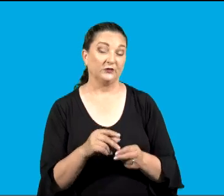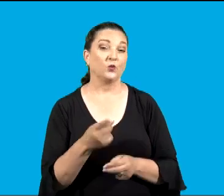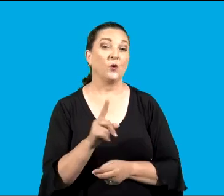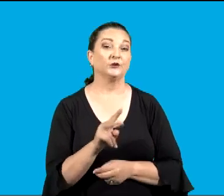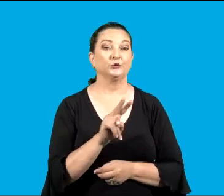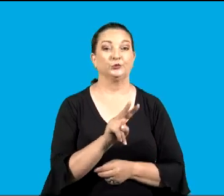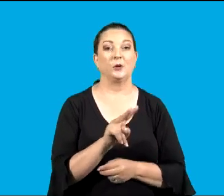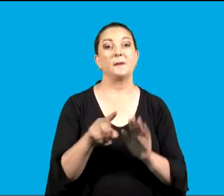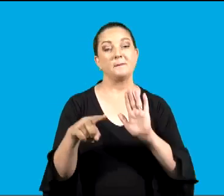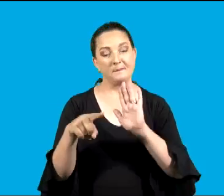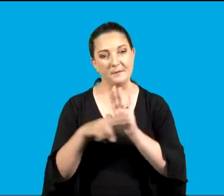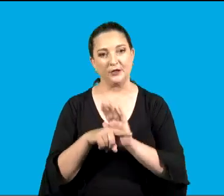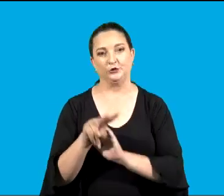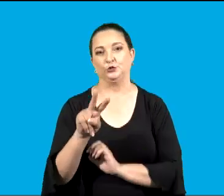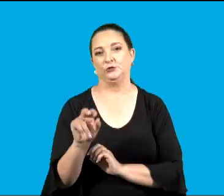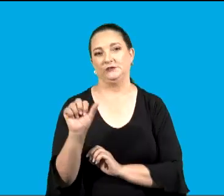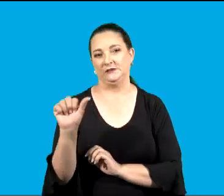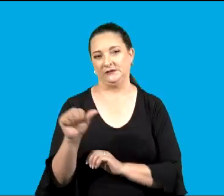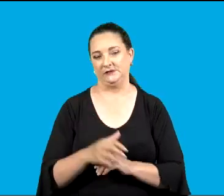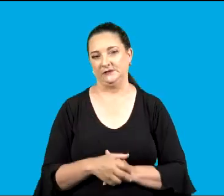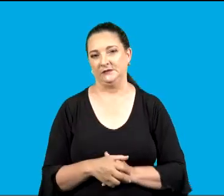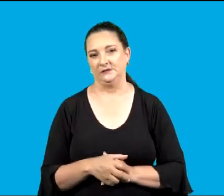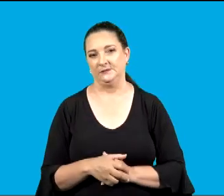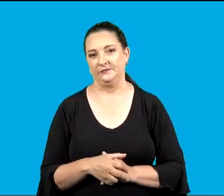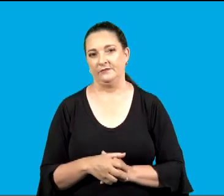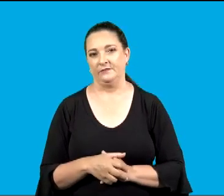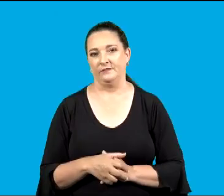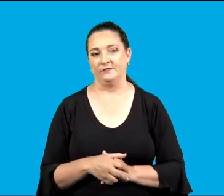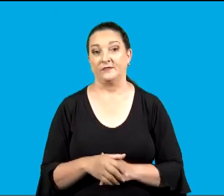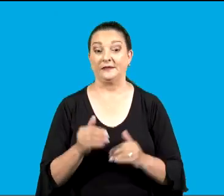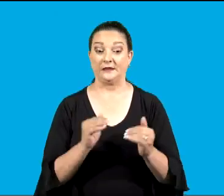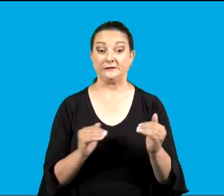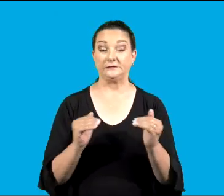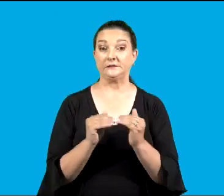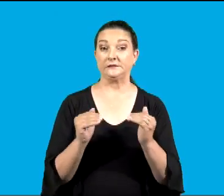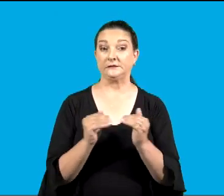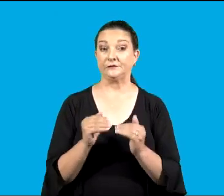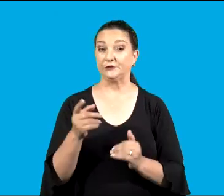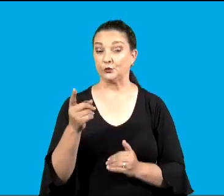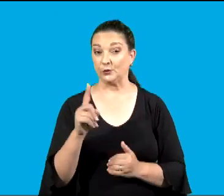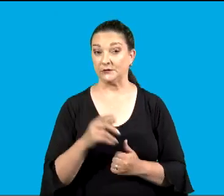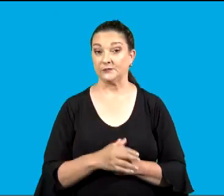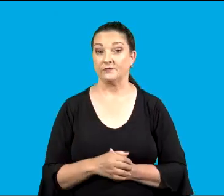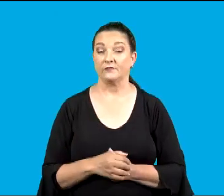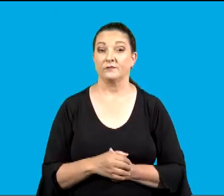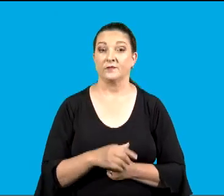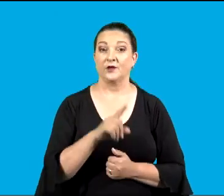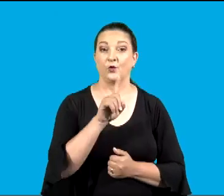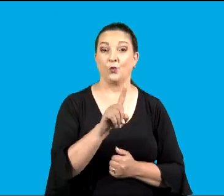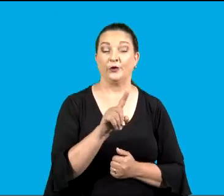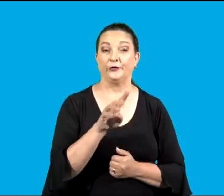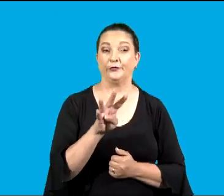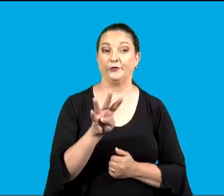unit is 26 minus 26. And it will give me my break-even point, which